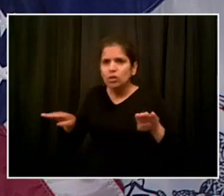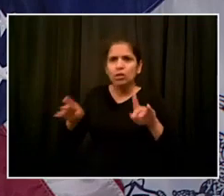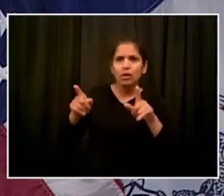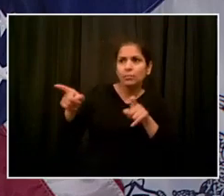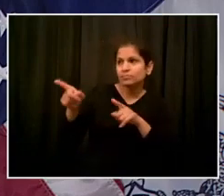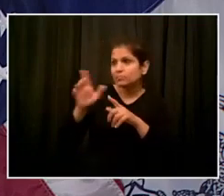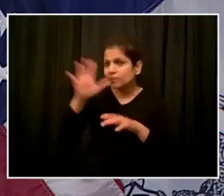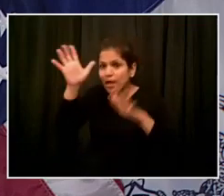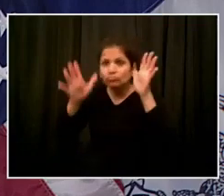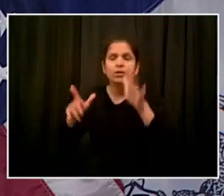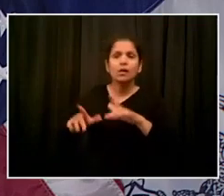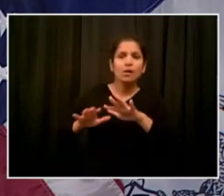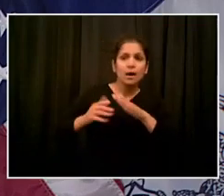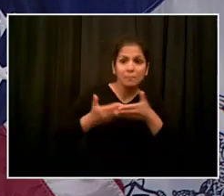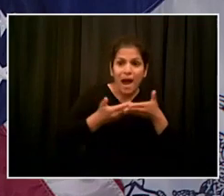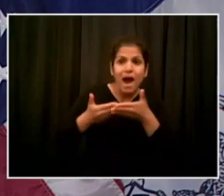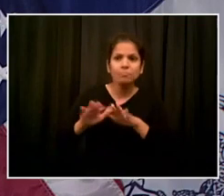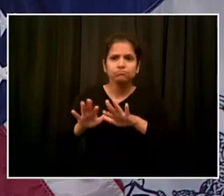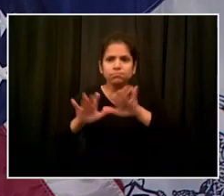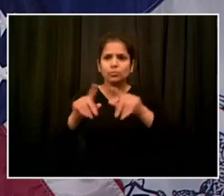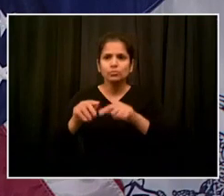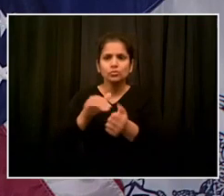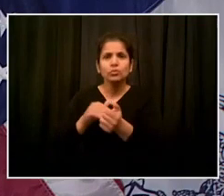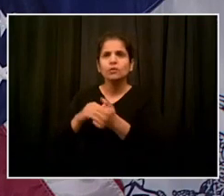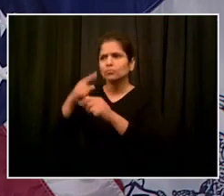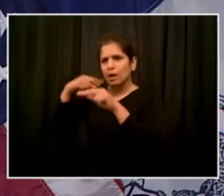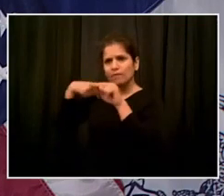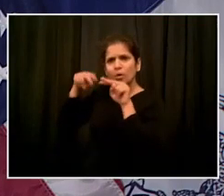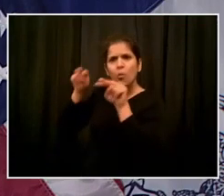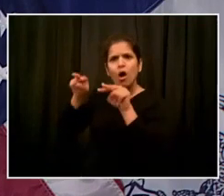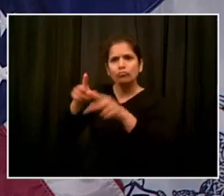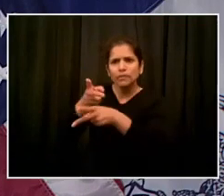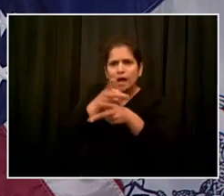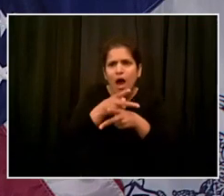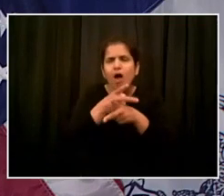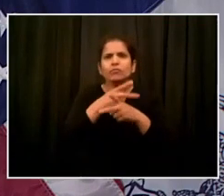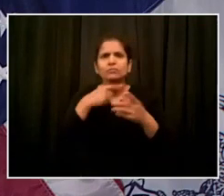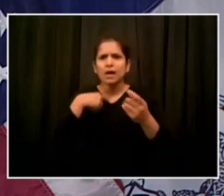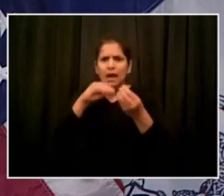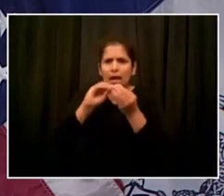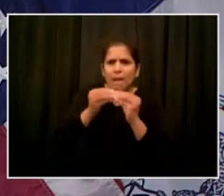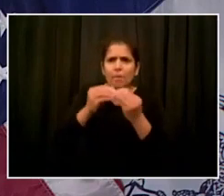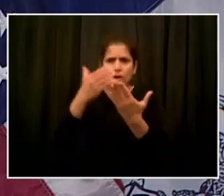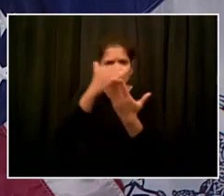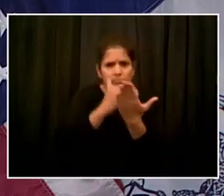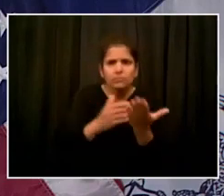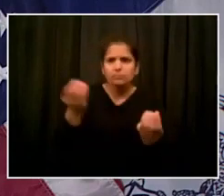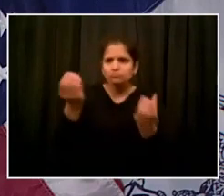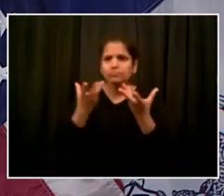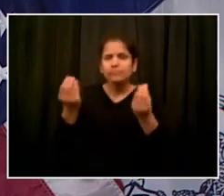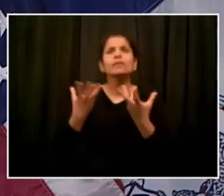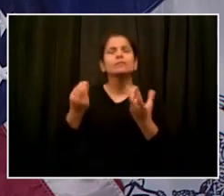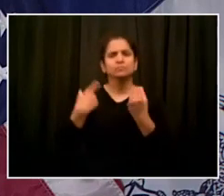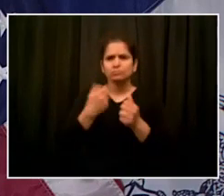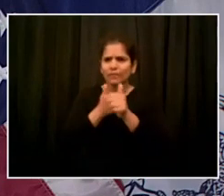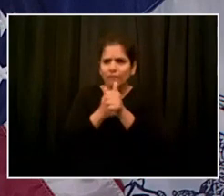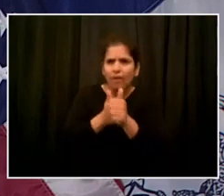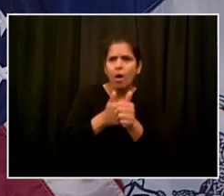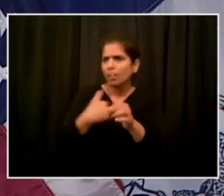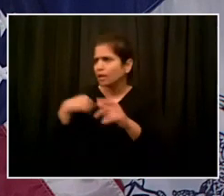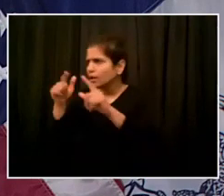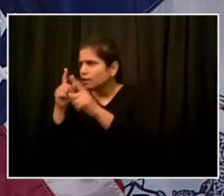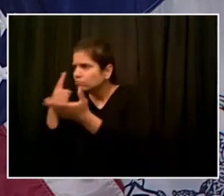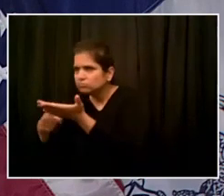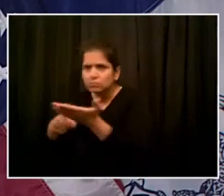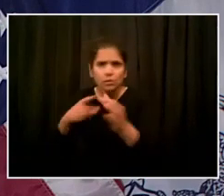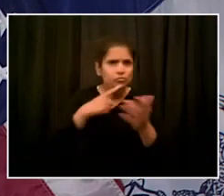need every doctor and healthcare provider to be a part of that, communicating with our Department of Health. And we need parents, as we've said many